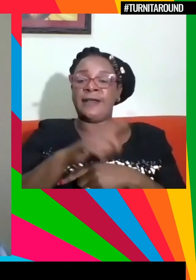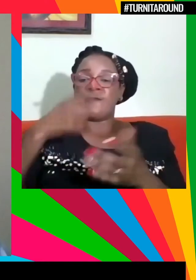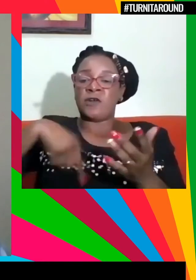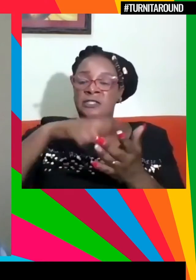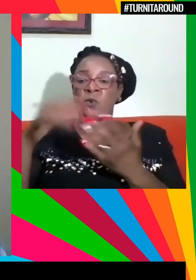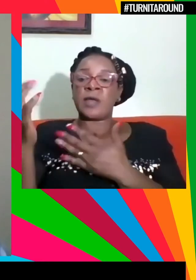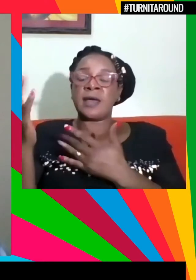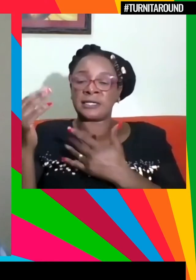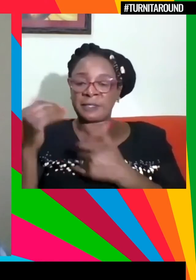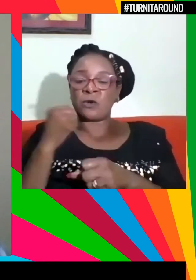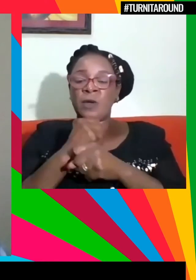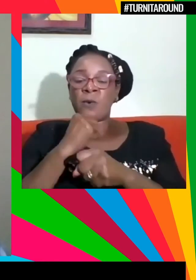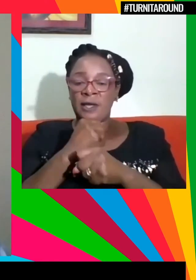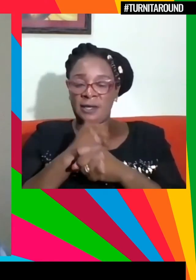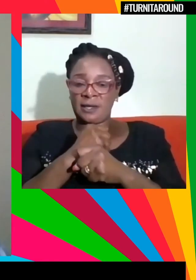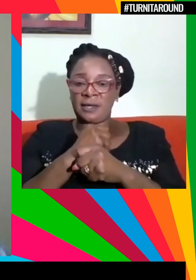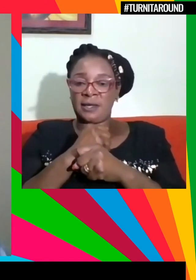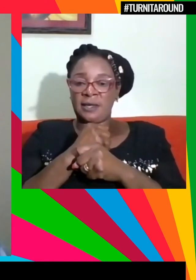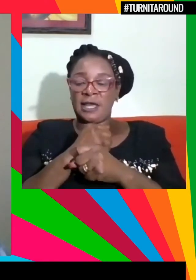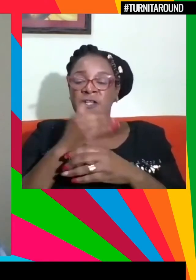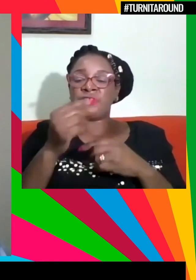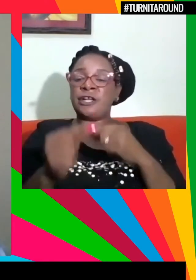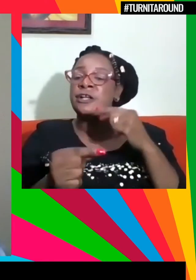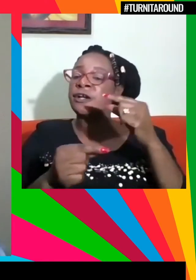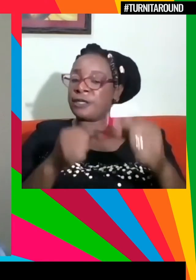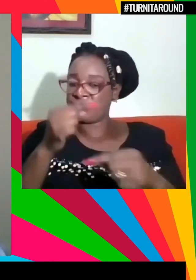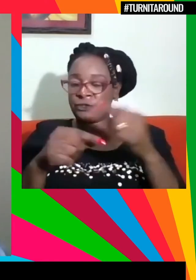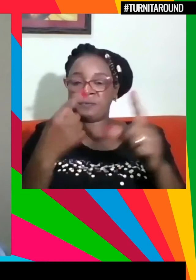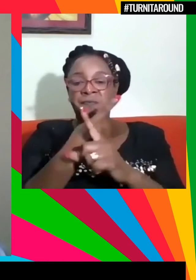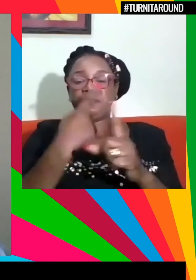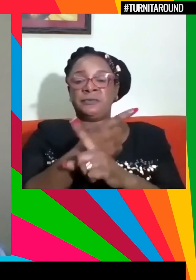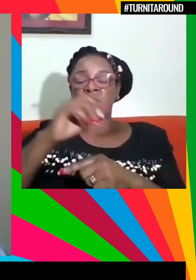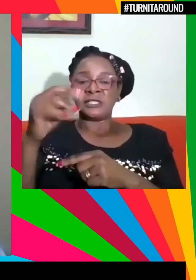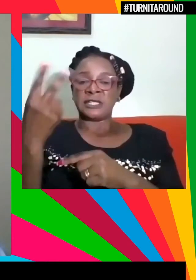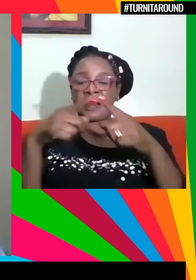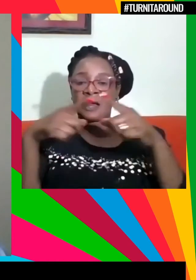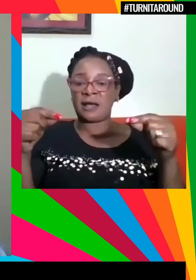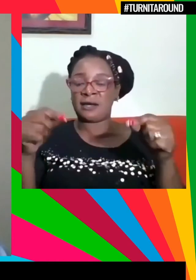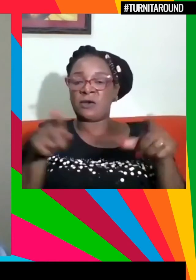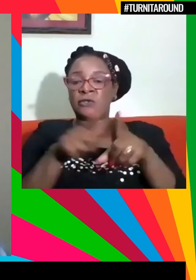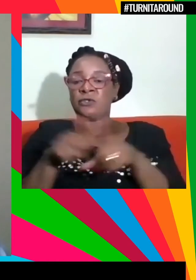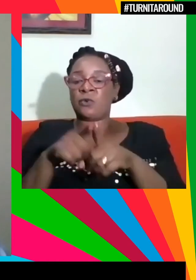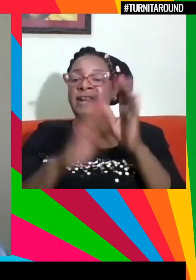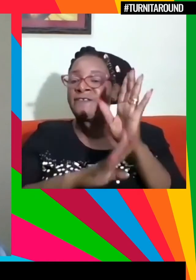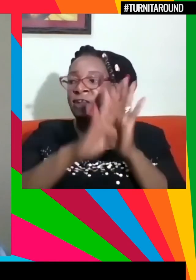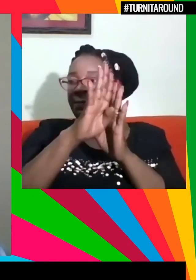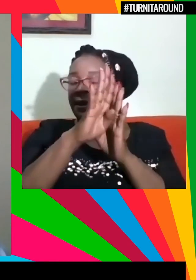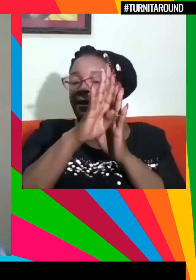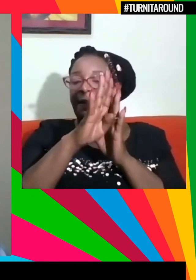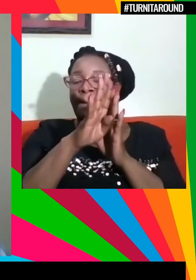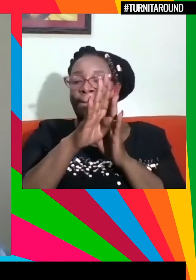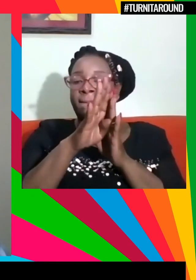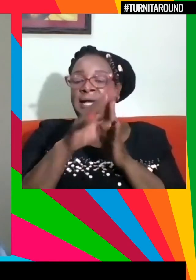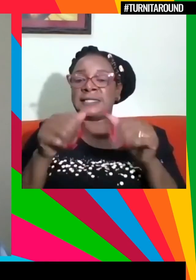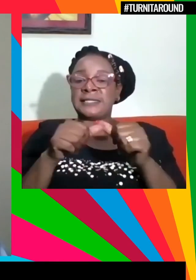and we are working on multiple generations of a second wave card. And we're also developing a menu of